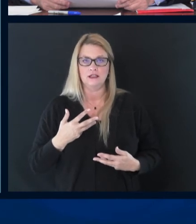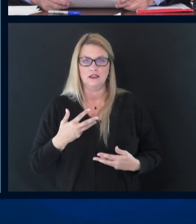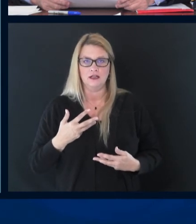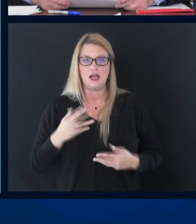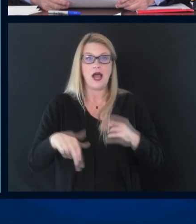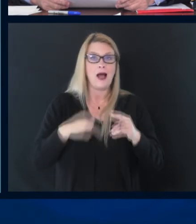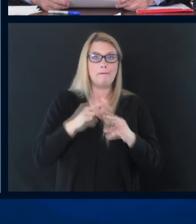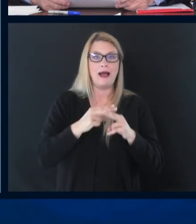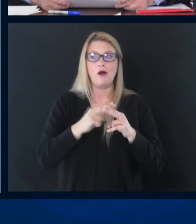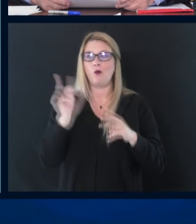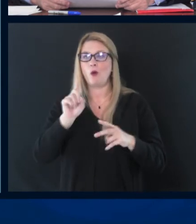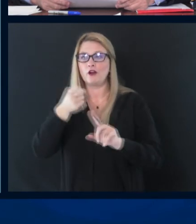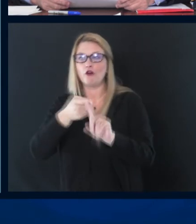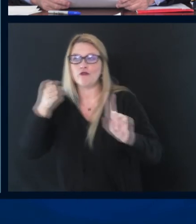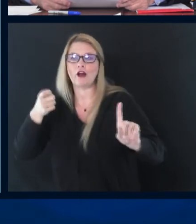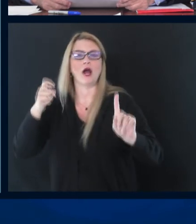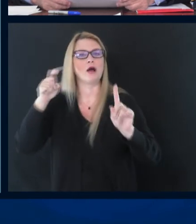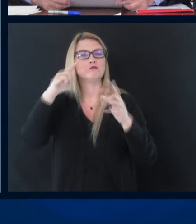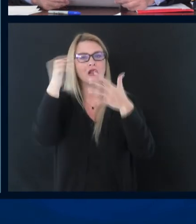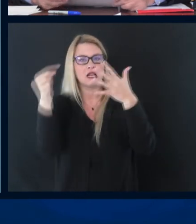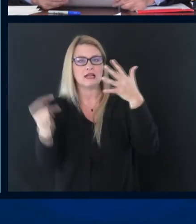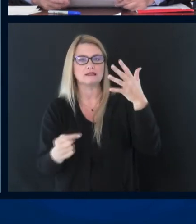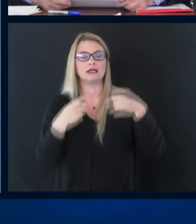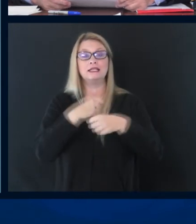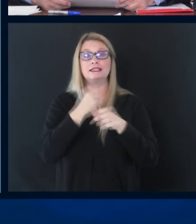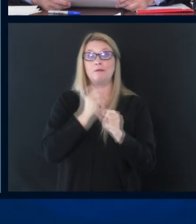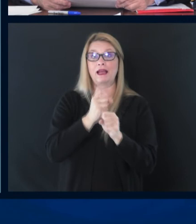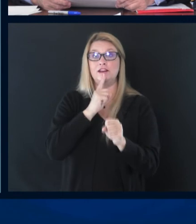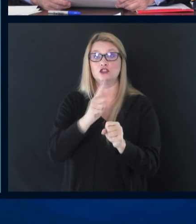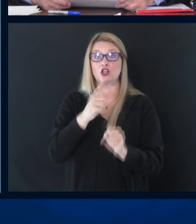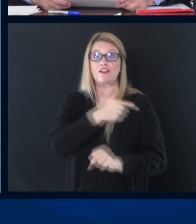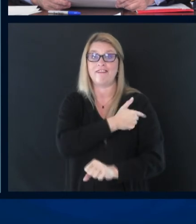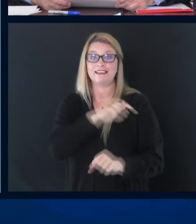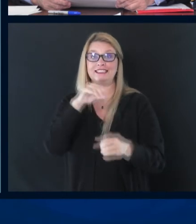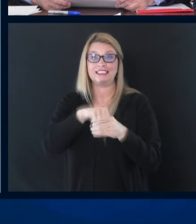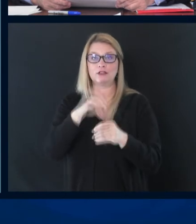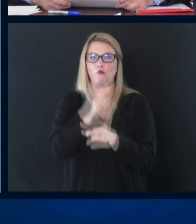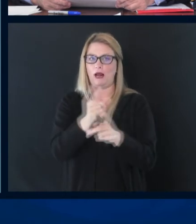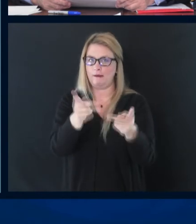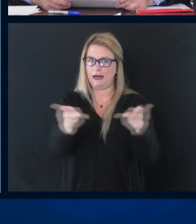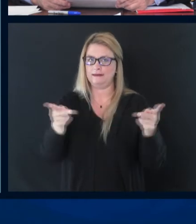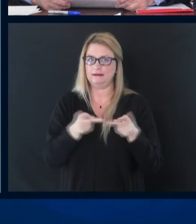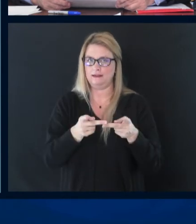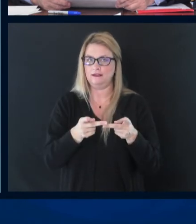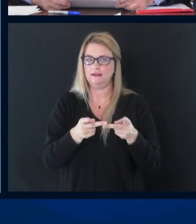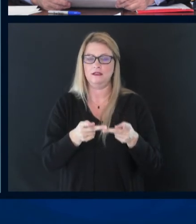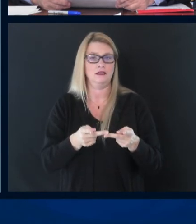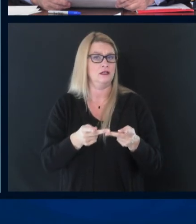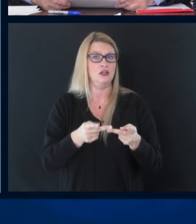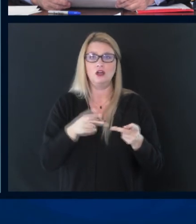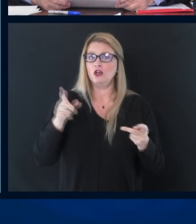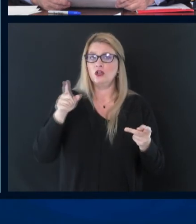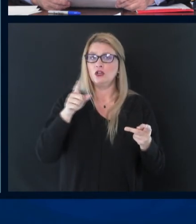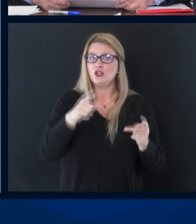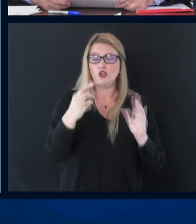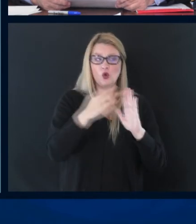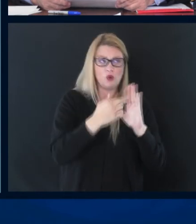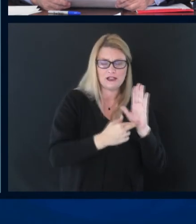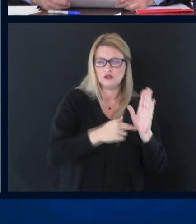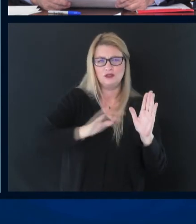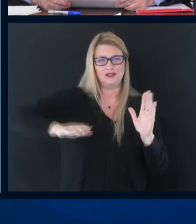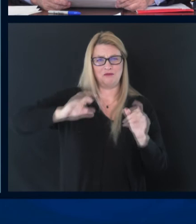to use to make sure the vaccines are going to the right areas. This will not delay you getting a